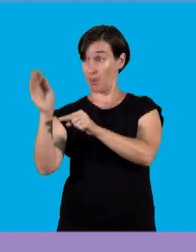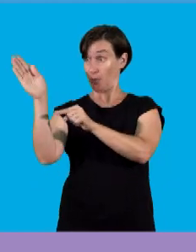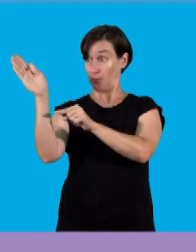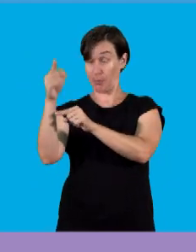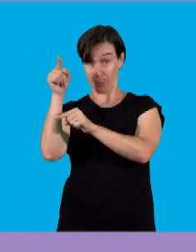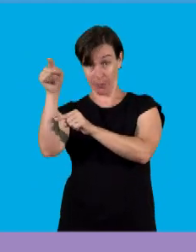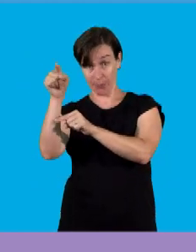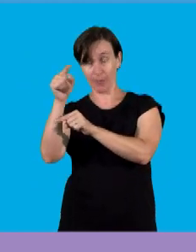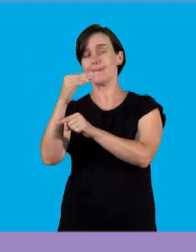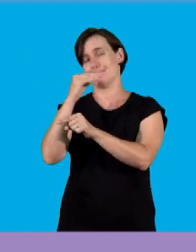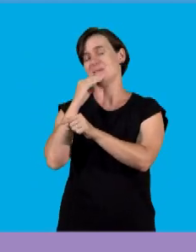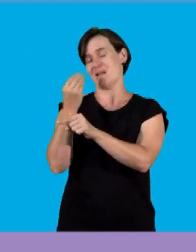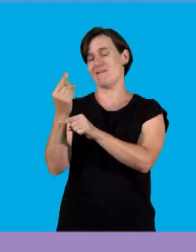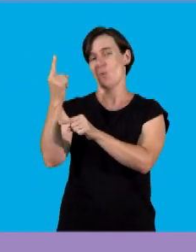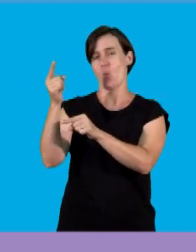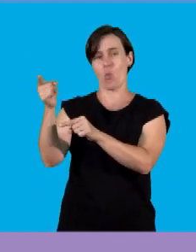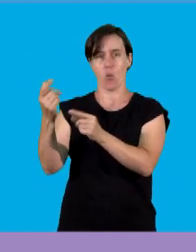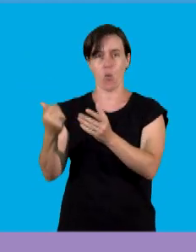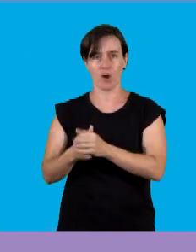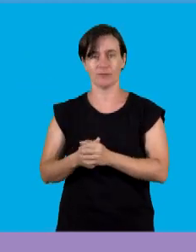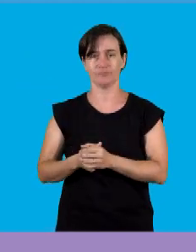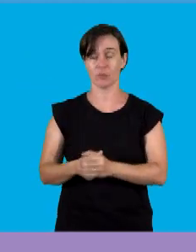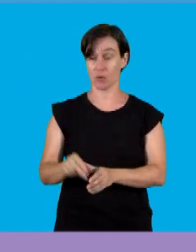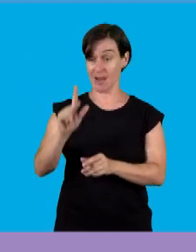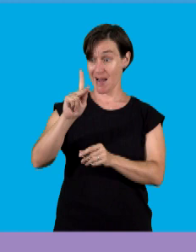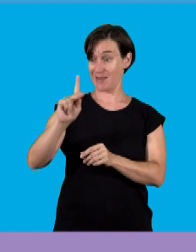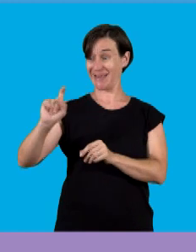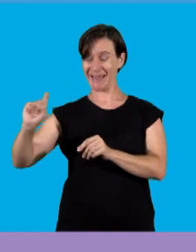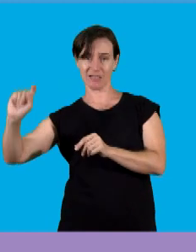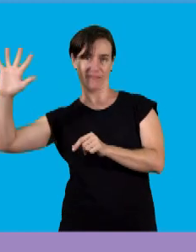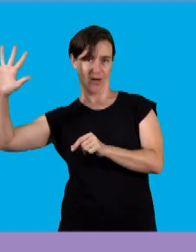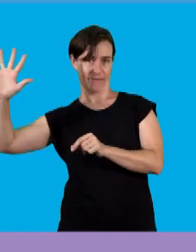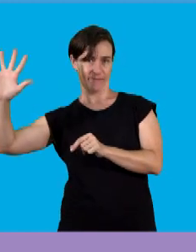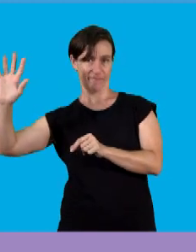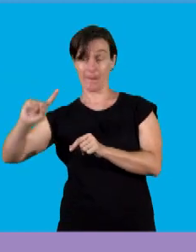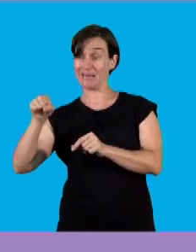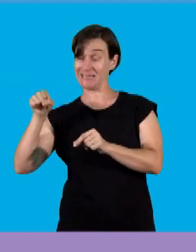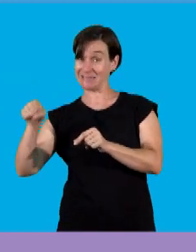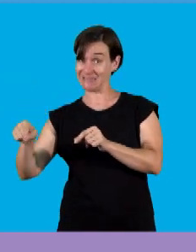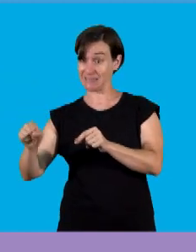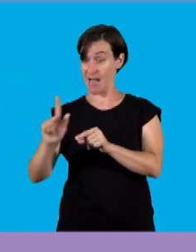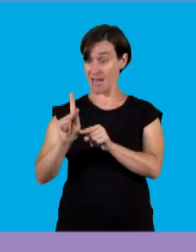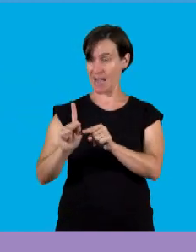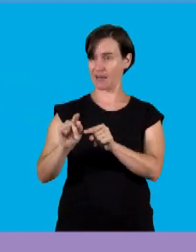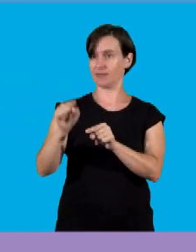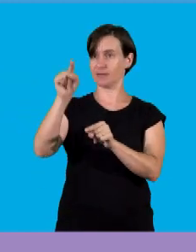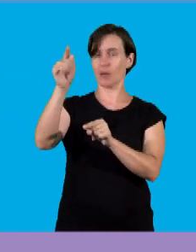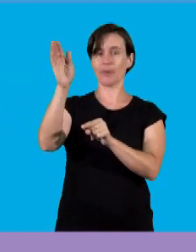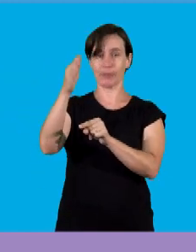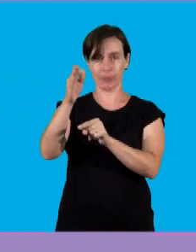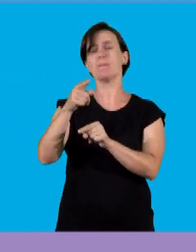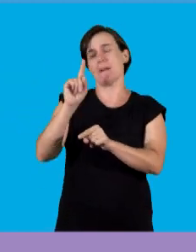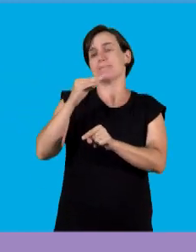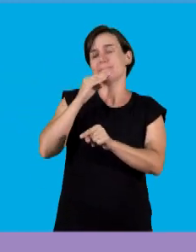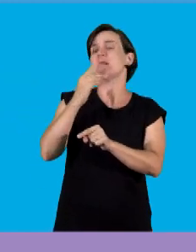this expression here. Now, this expression here has k x exponent 5. Now, that k definitely